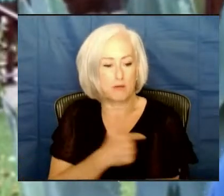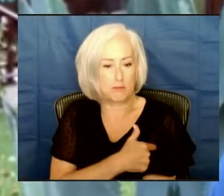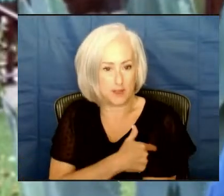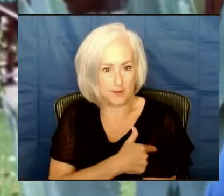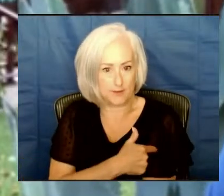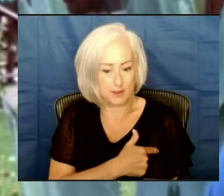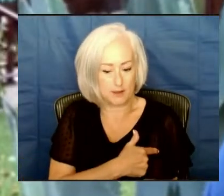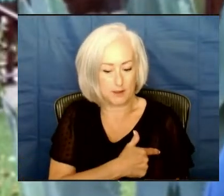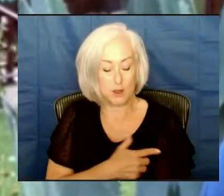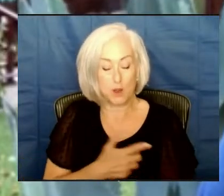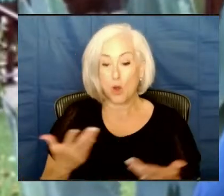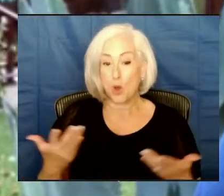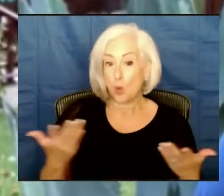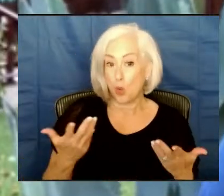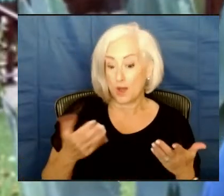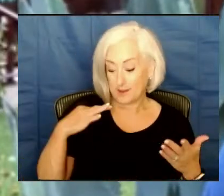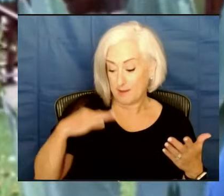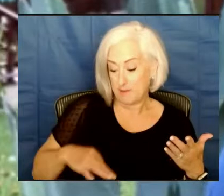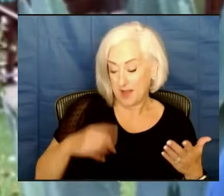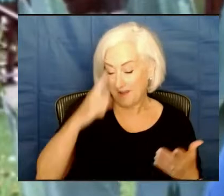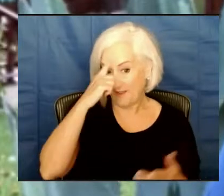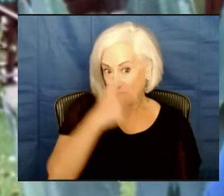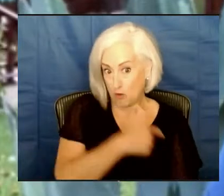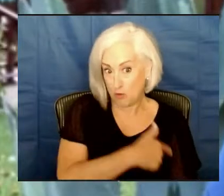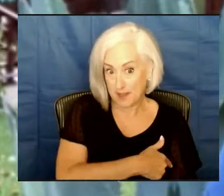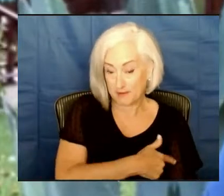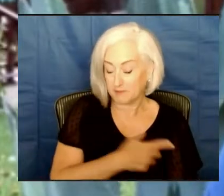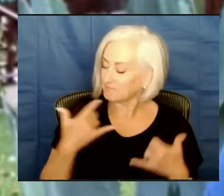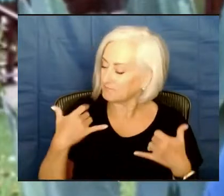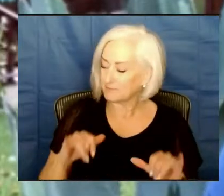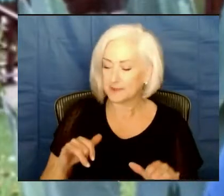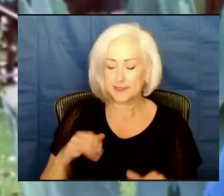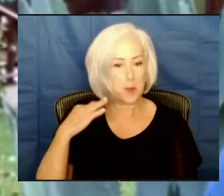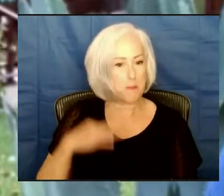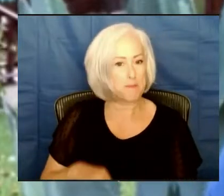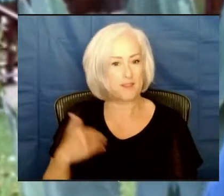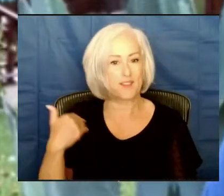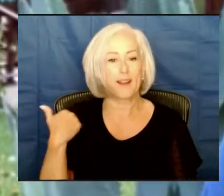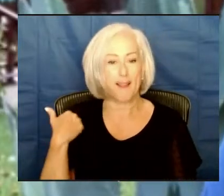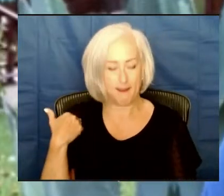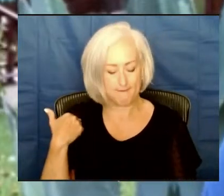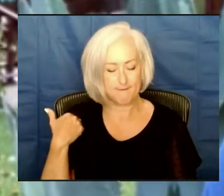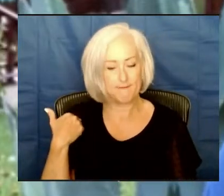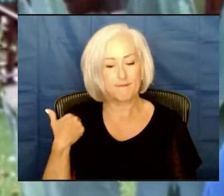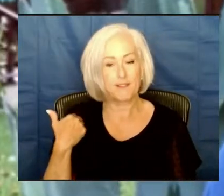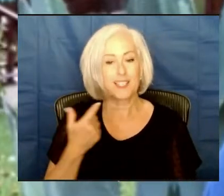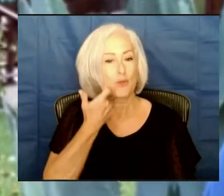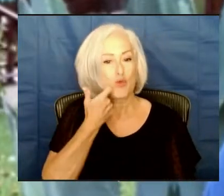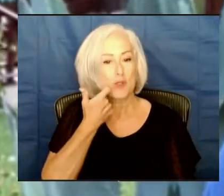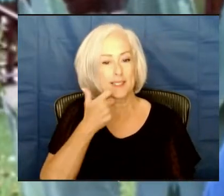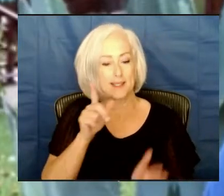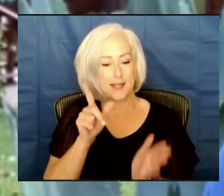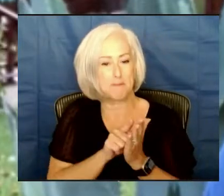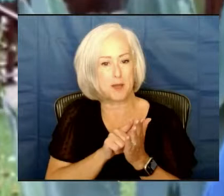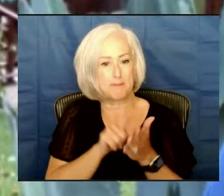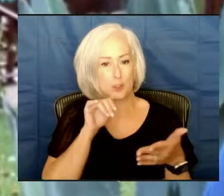of vaccinated? It still looks like there is benefit. There was a recently published study looking at